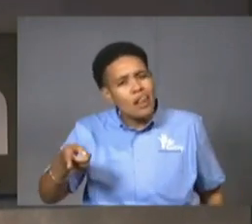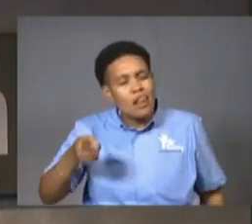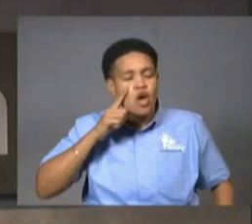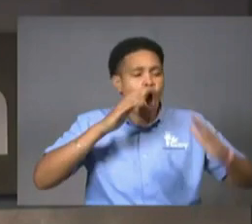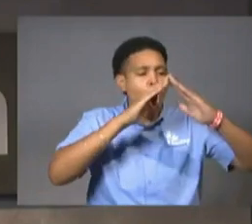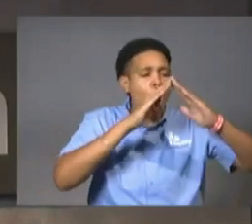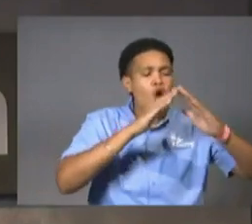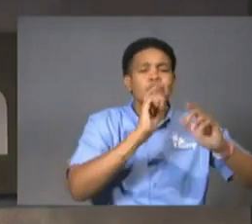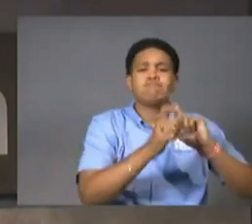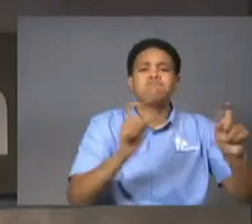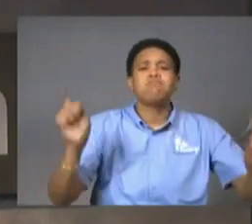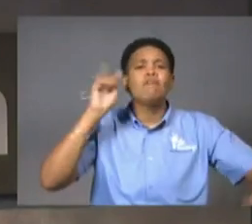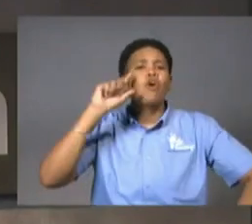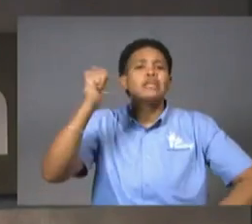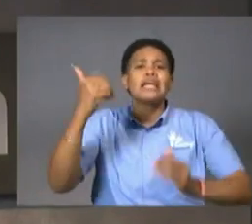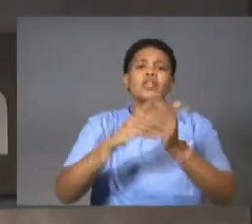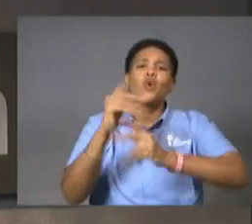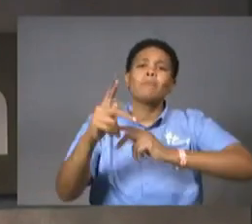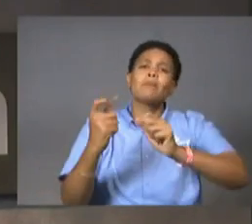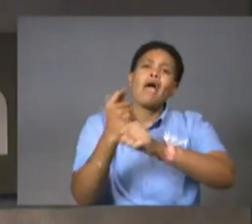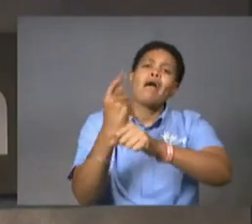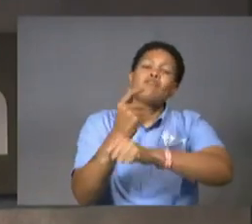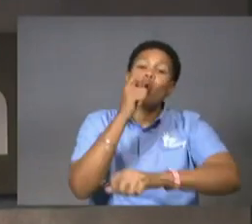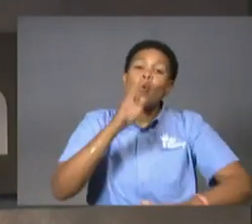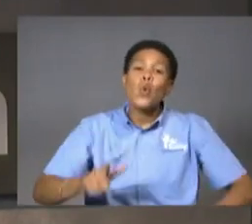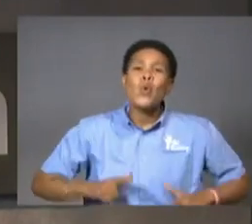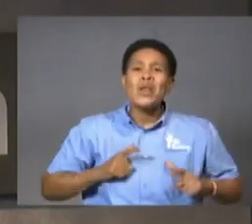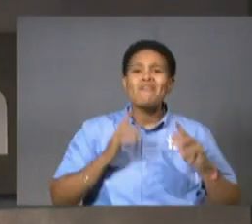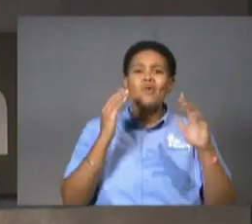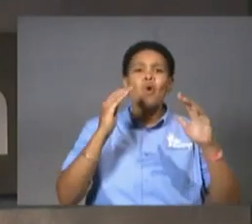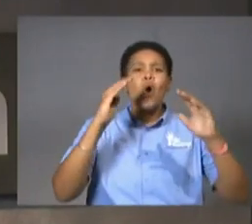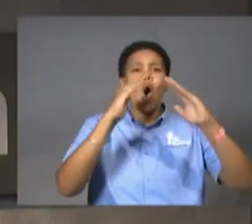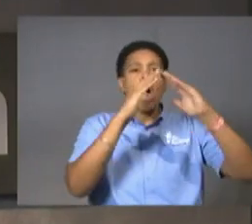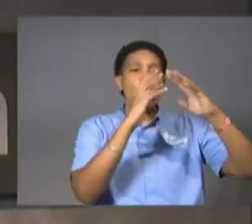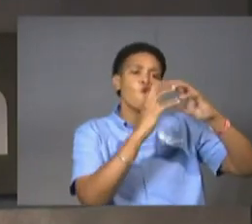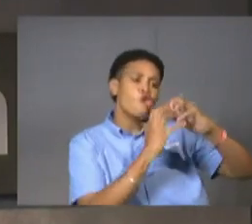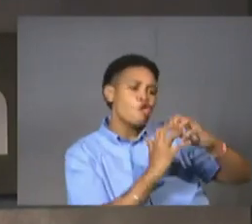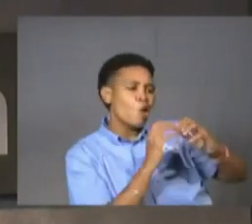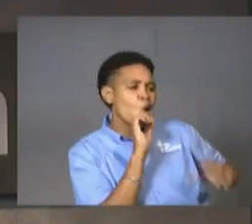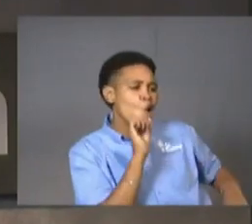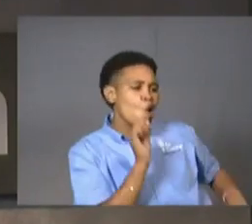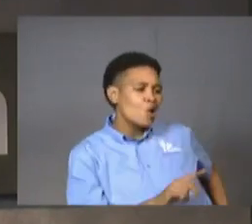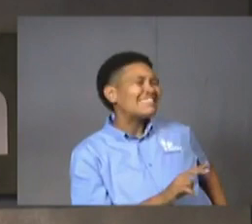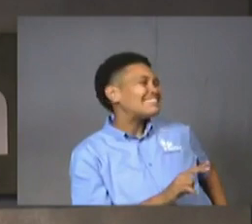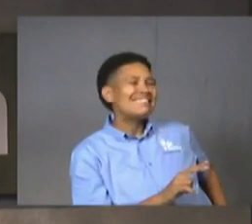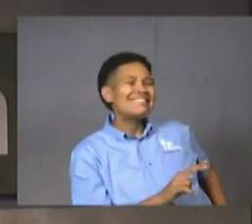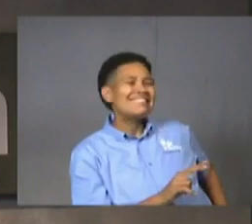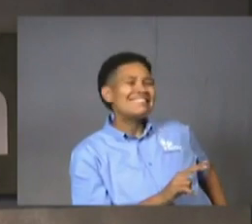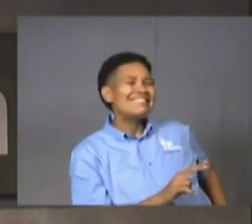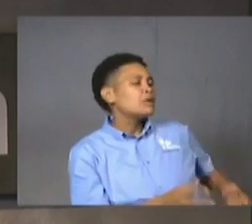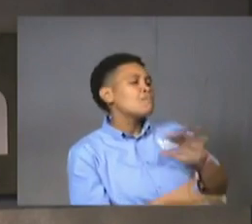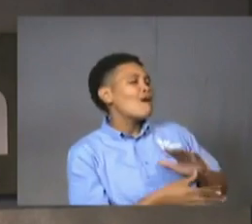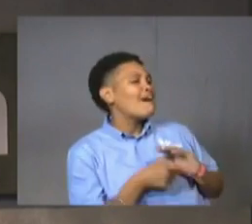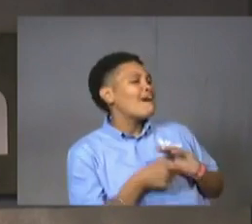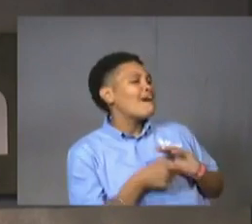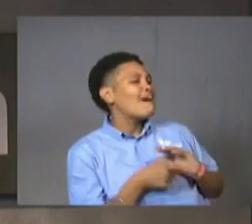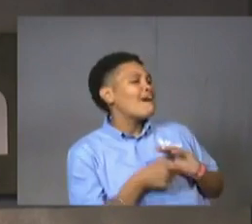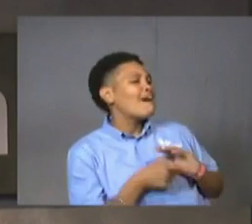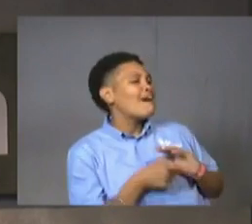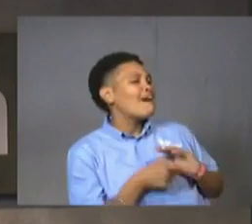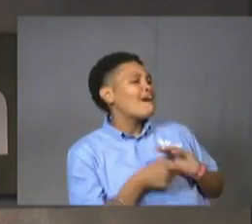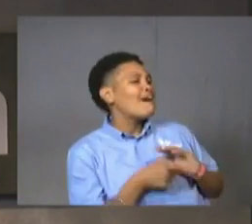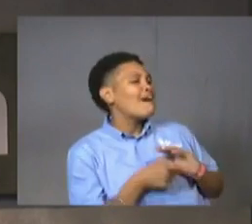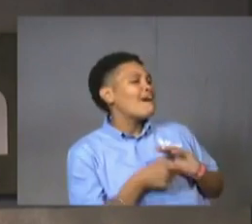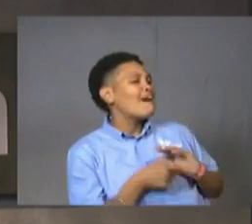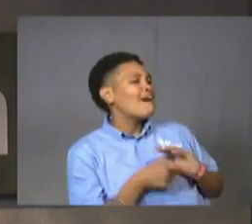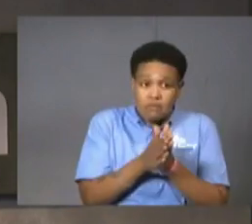to 10,000 persons per year who are living in dilapidated housing, we would prioritize that. Both of those would stimulate the economy and